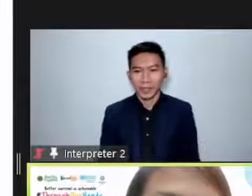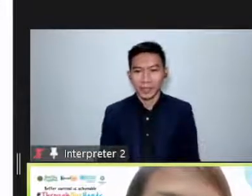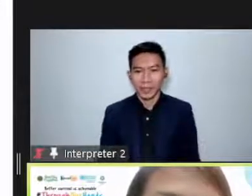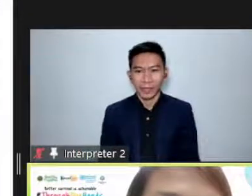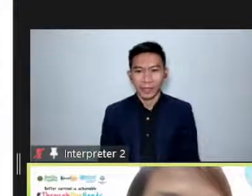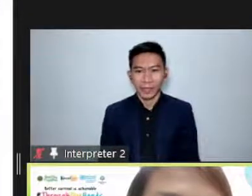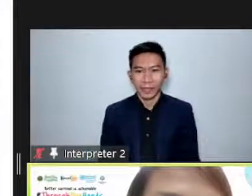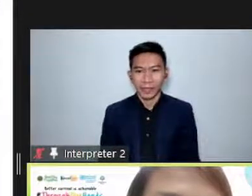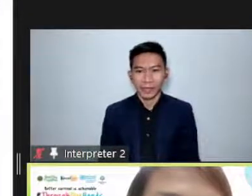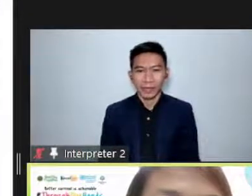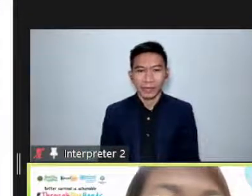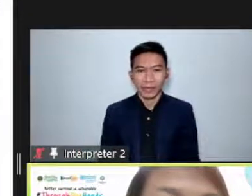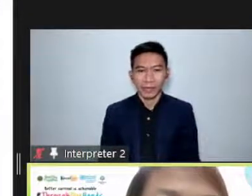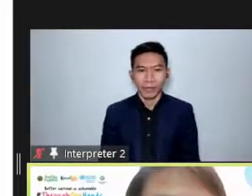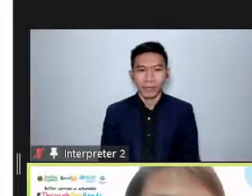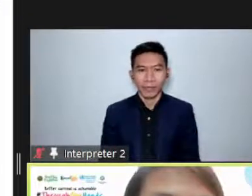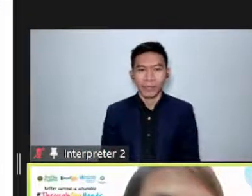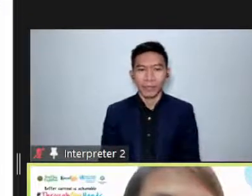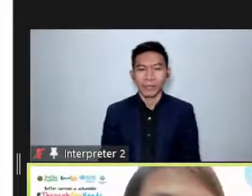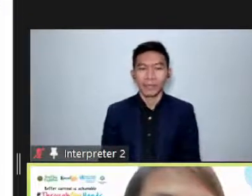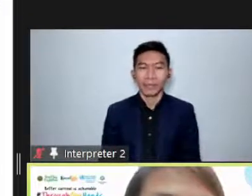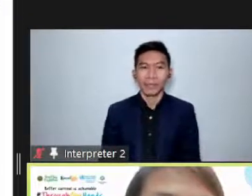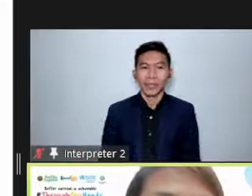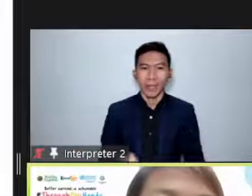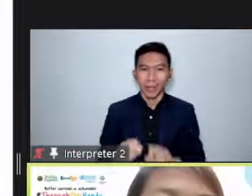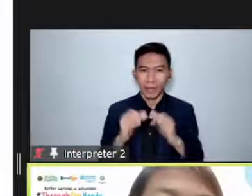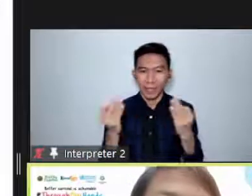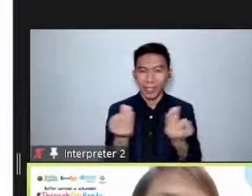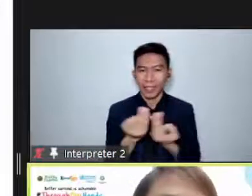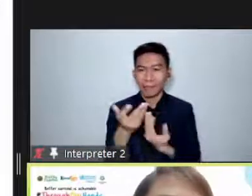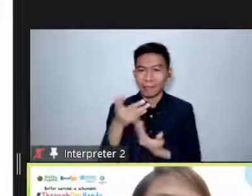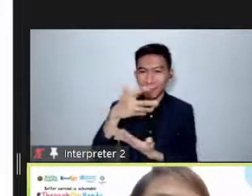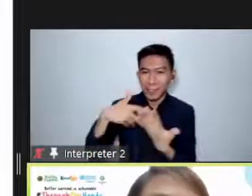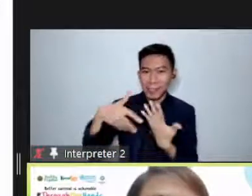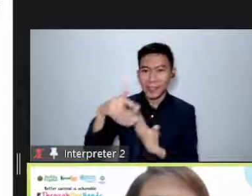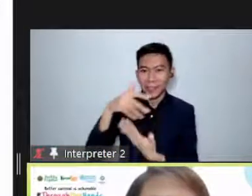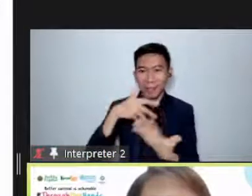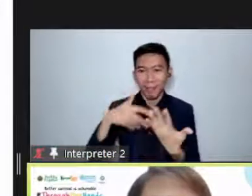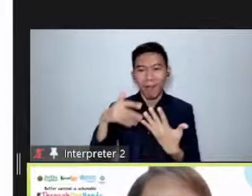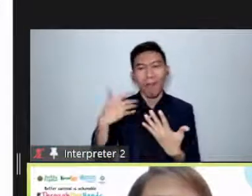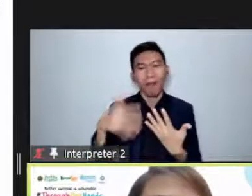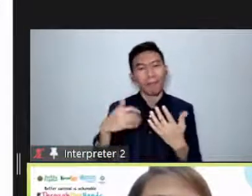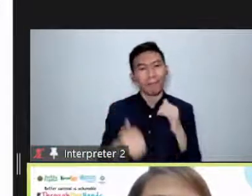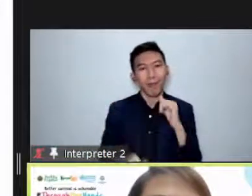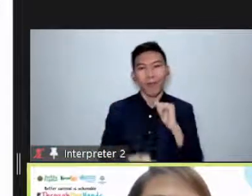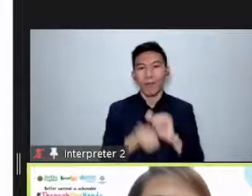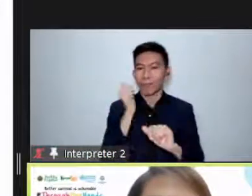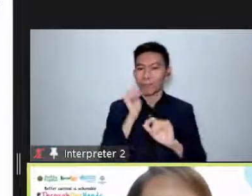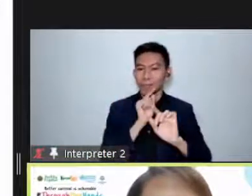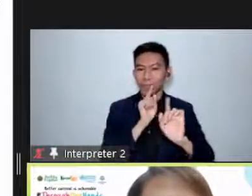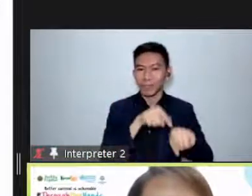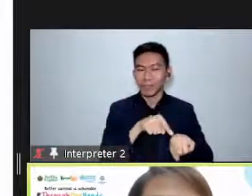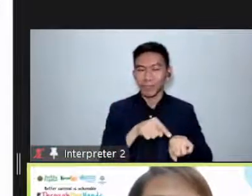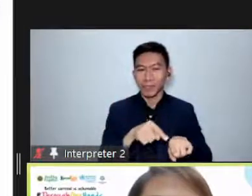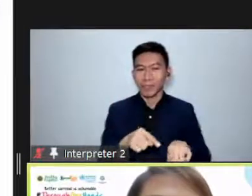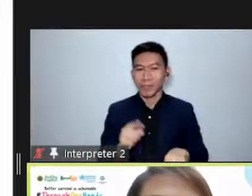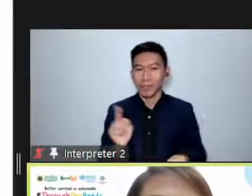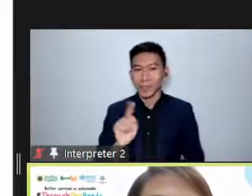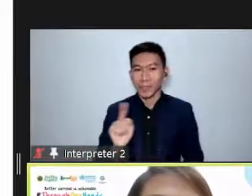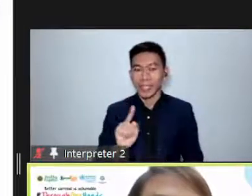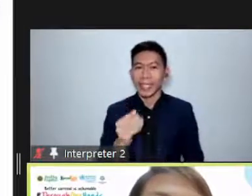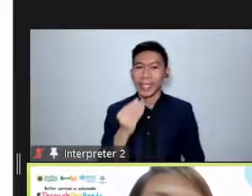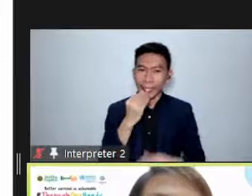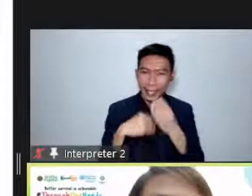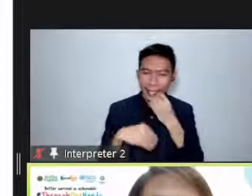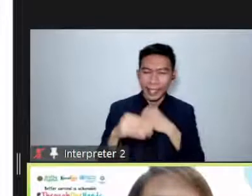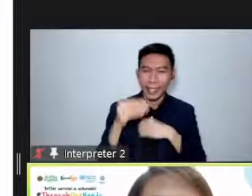Unwinding. Family bonding. And as you can see, the topmost answers, the biggest words that we have is